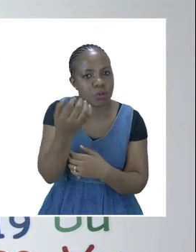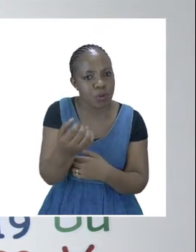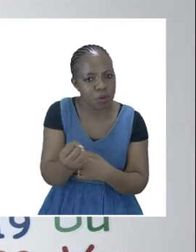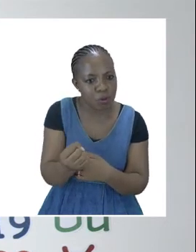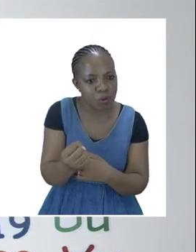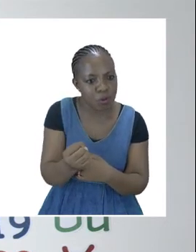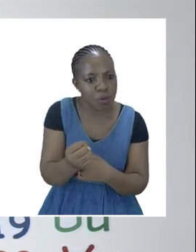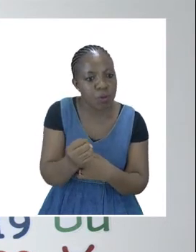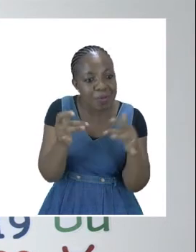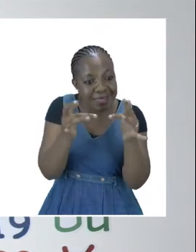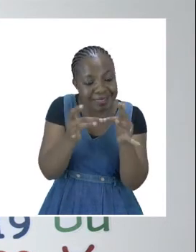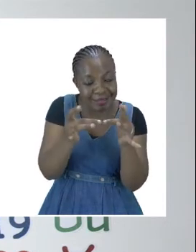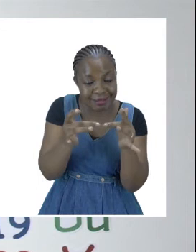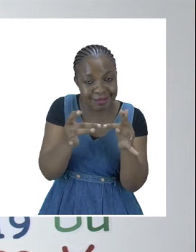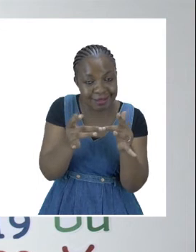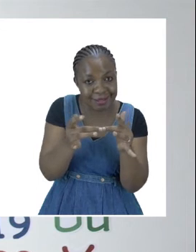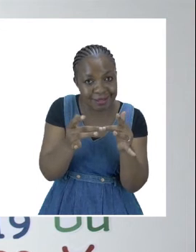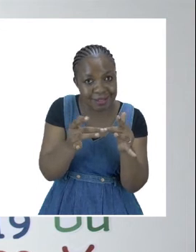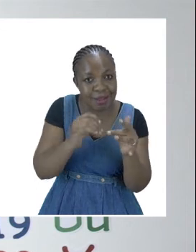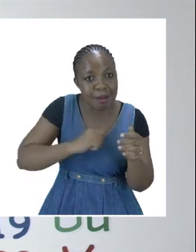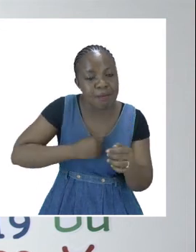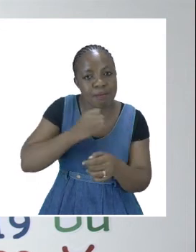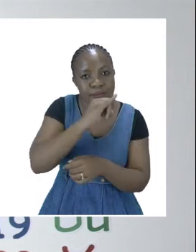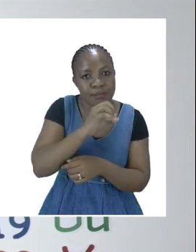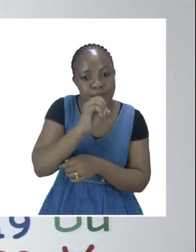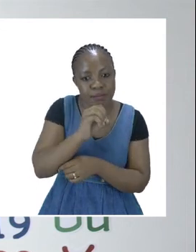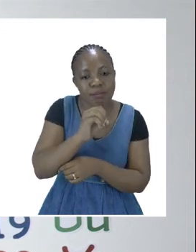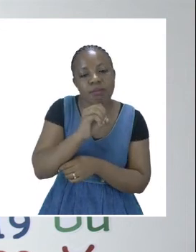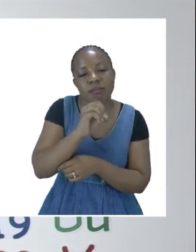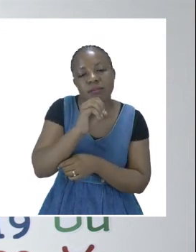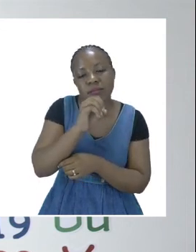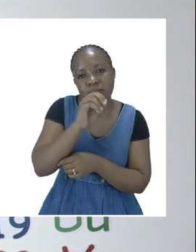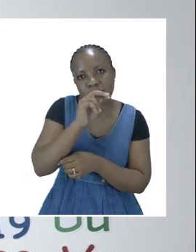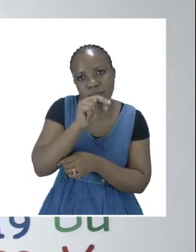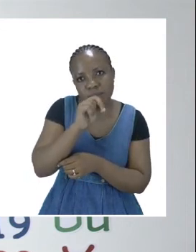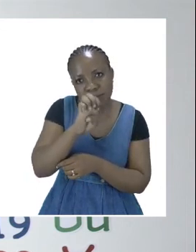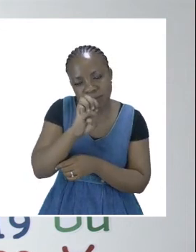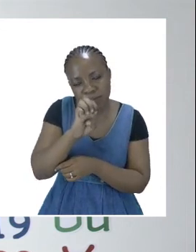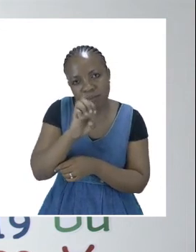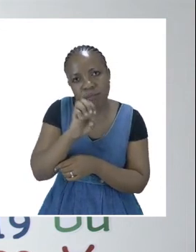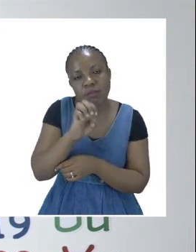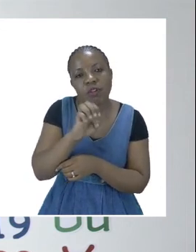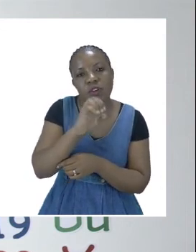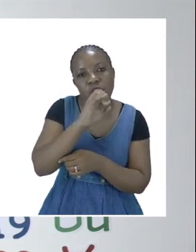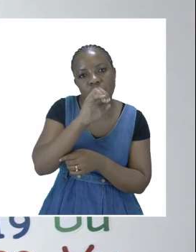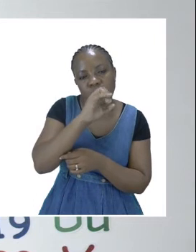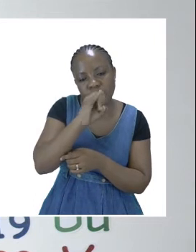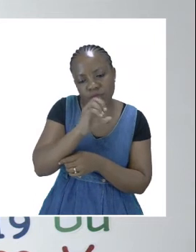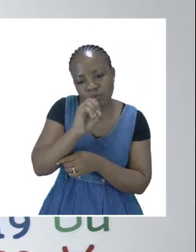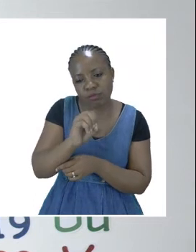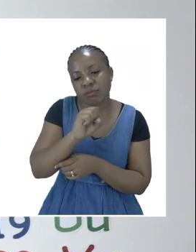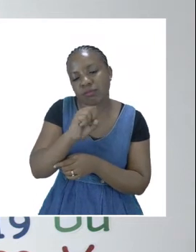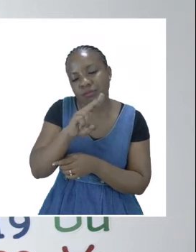our online platforms, MyZone and Zoshi Facebook pages, and in addition,